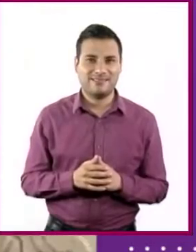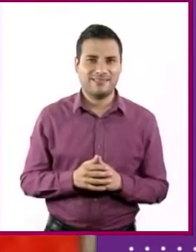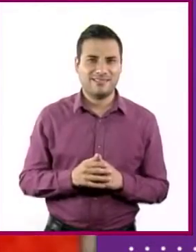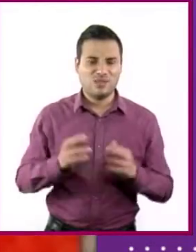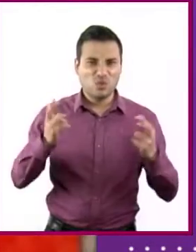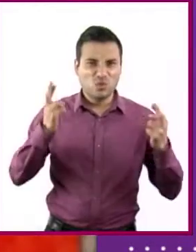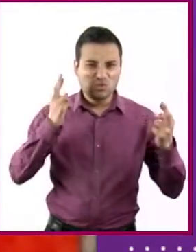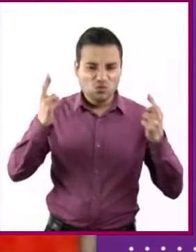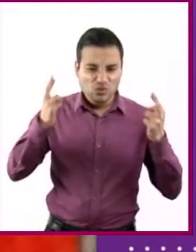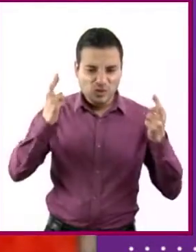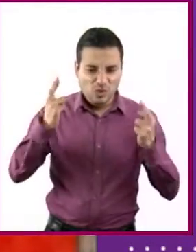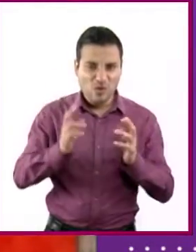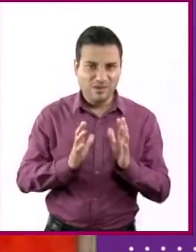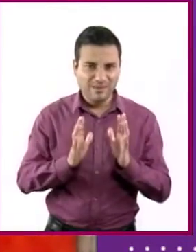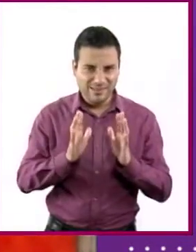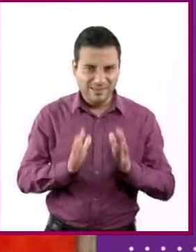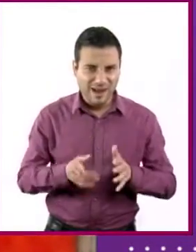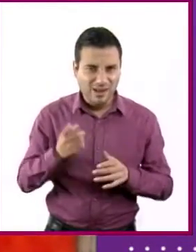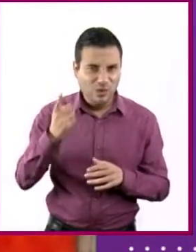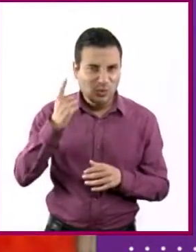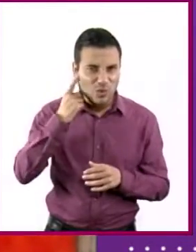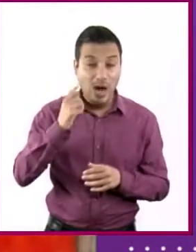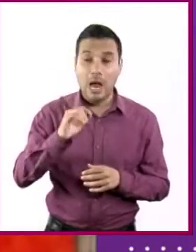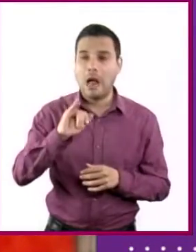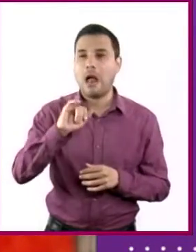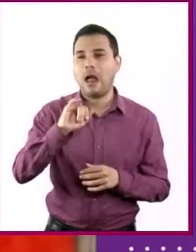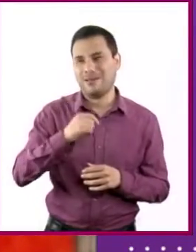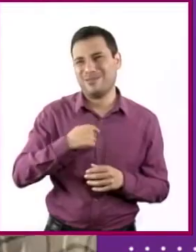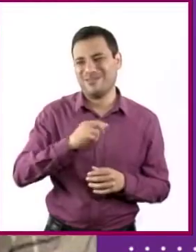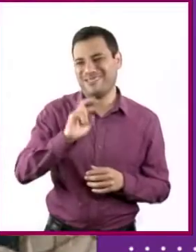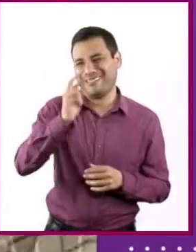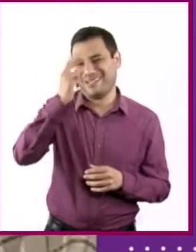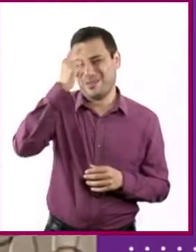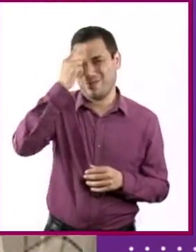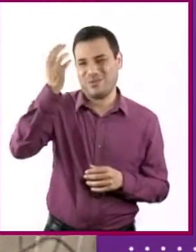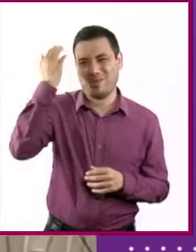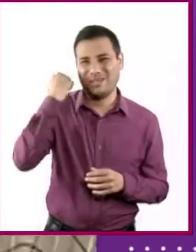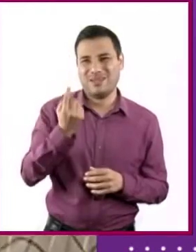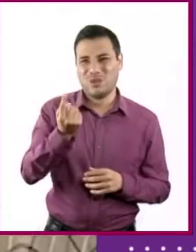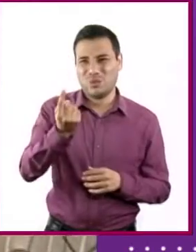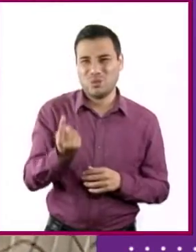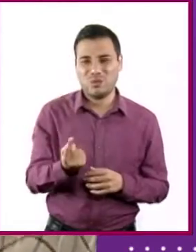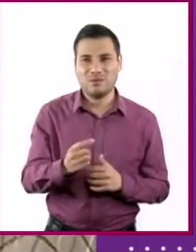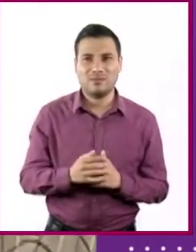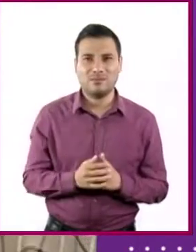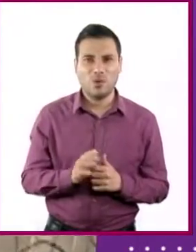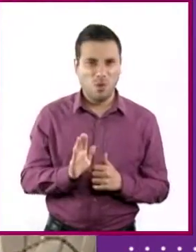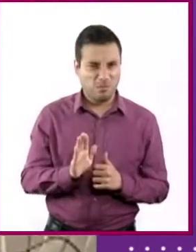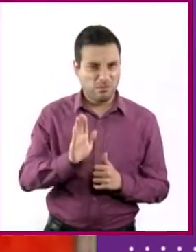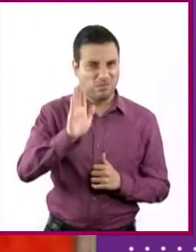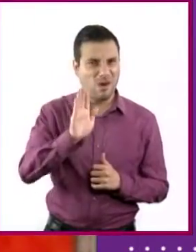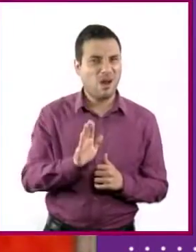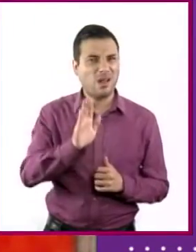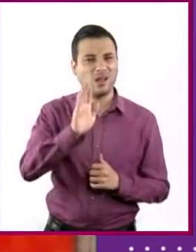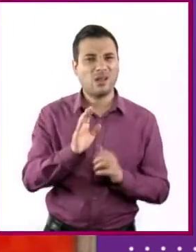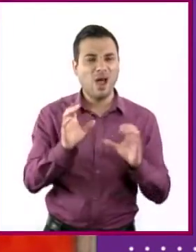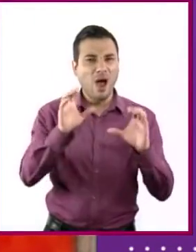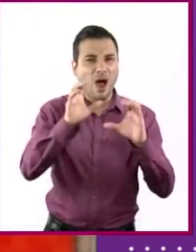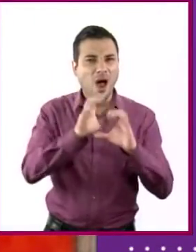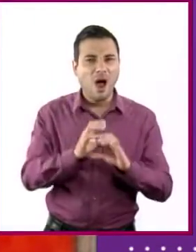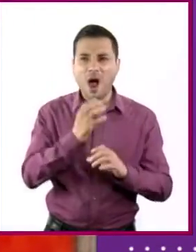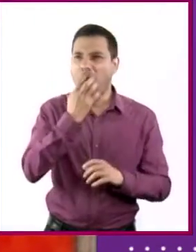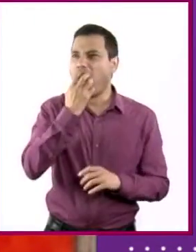noise? Yes, I could. I remembered my childhood. It really sounds like a ghost scream? Yes,